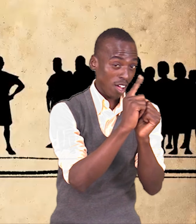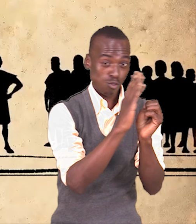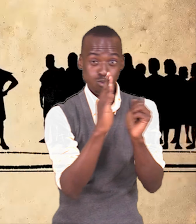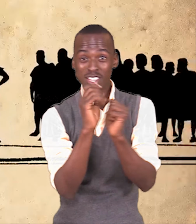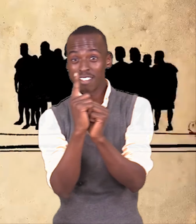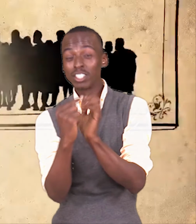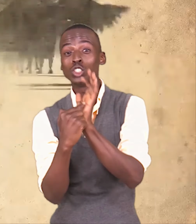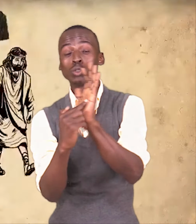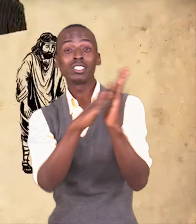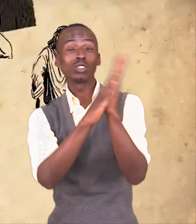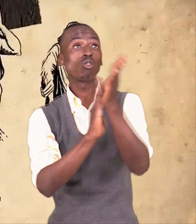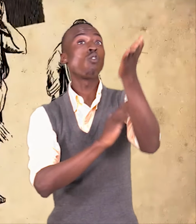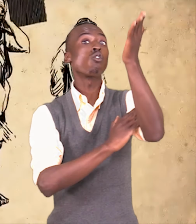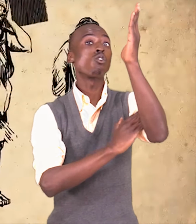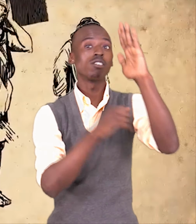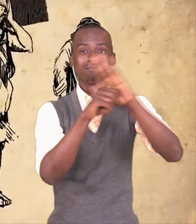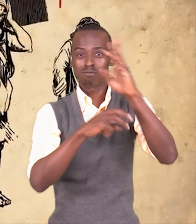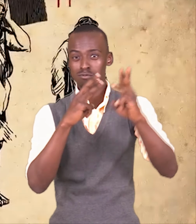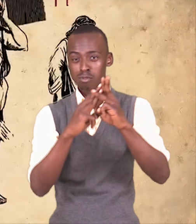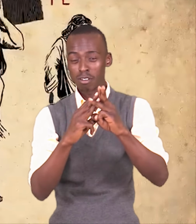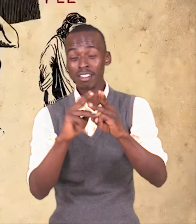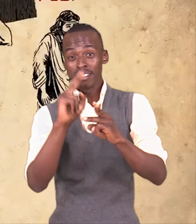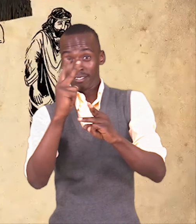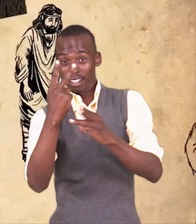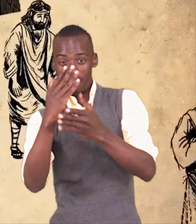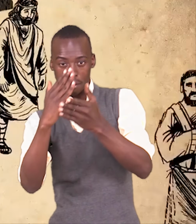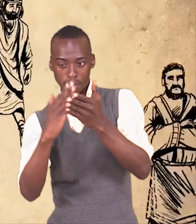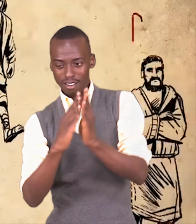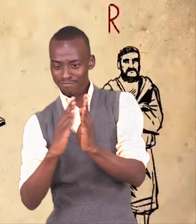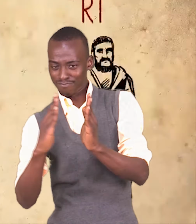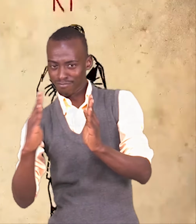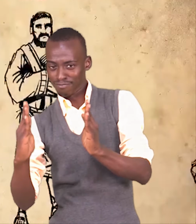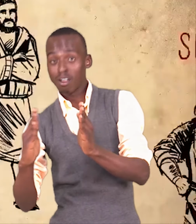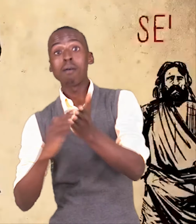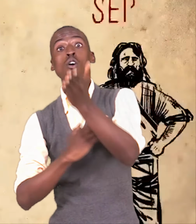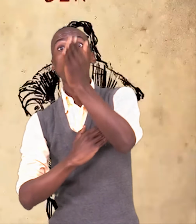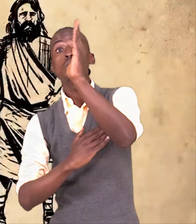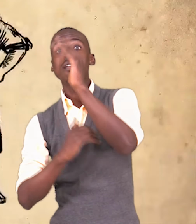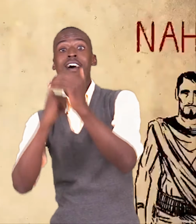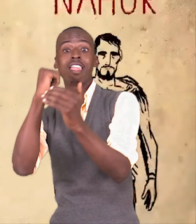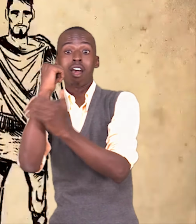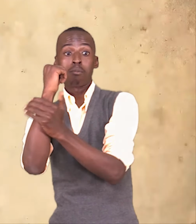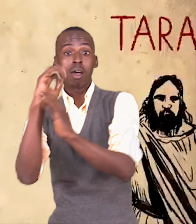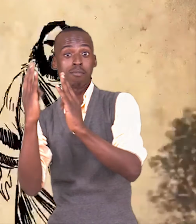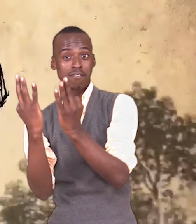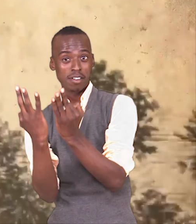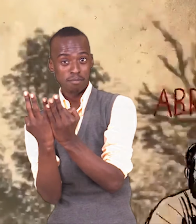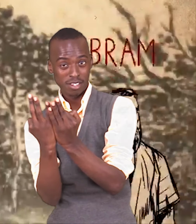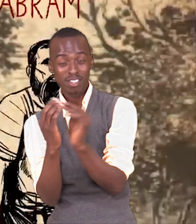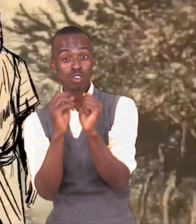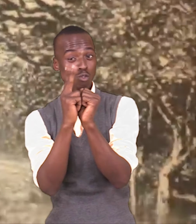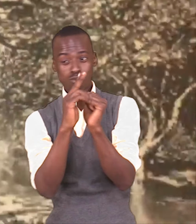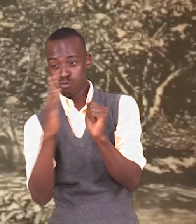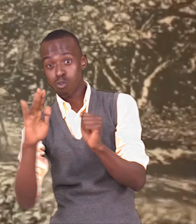here in the middle? Well, after the scattering at Babel, there's this genealogy, and it follows one of the tribes all the way down to